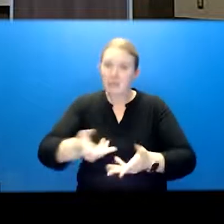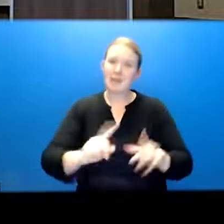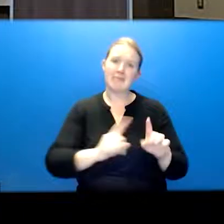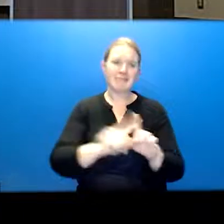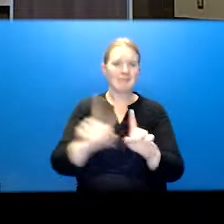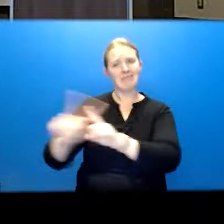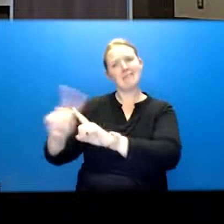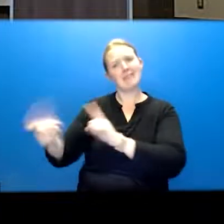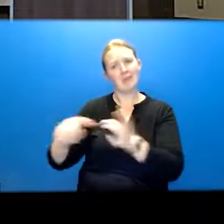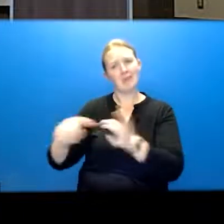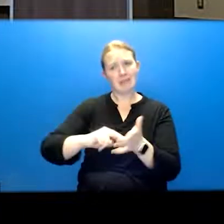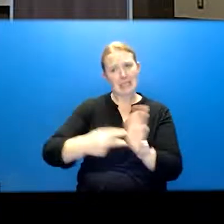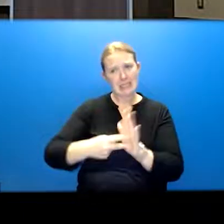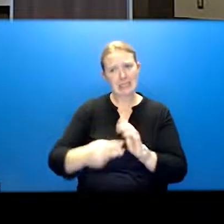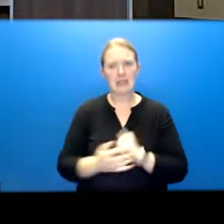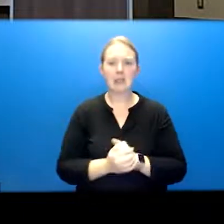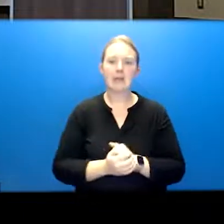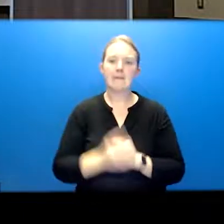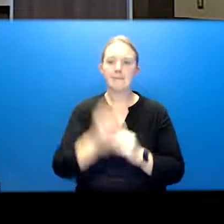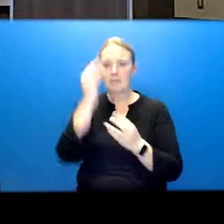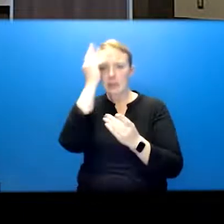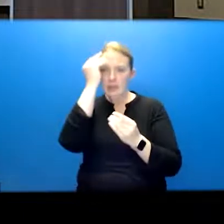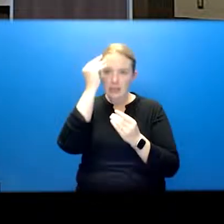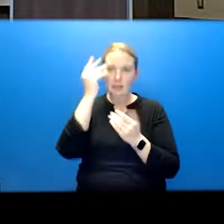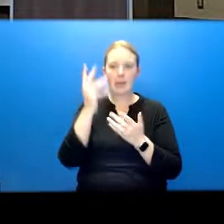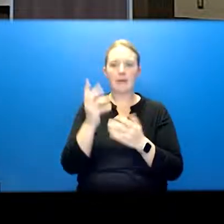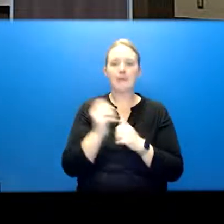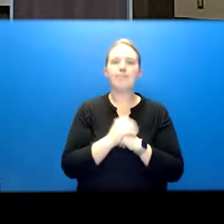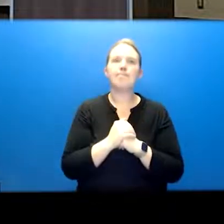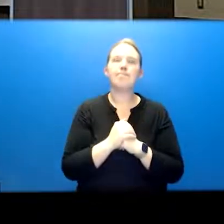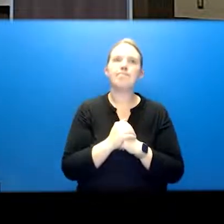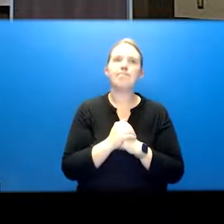different ways. We think about engagements,